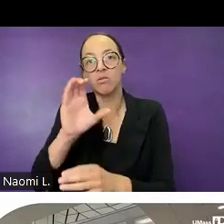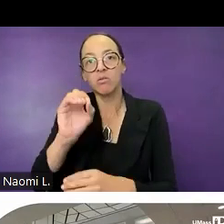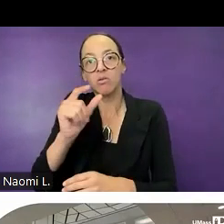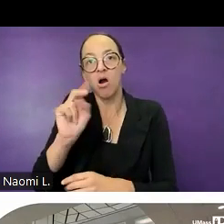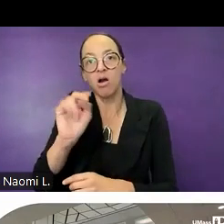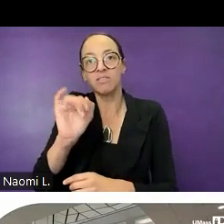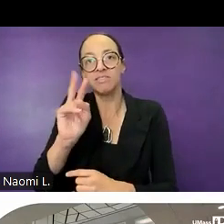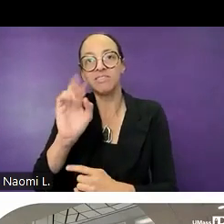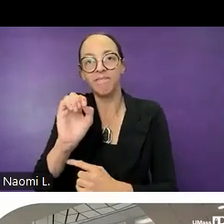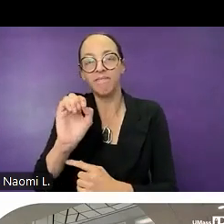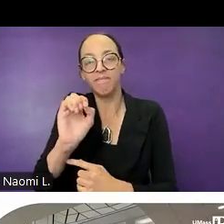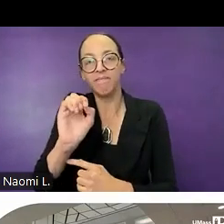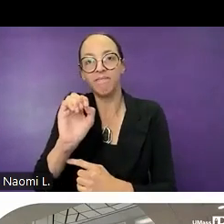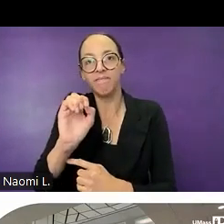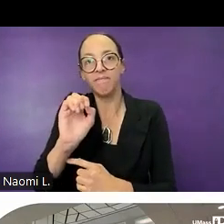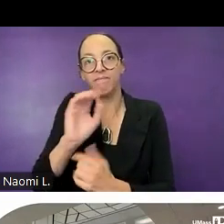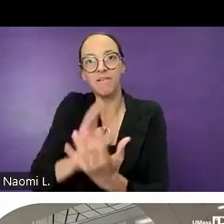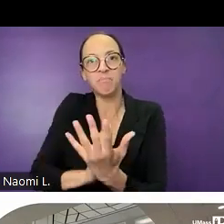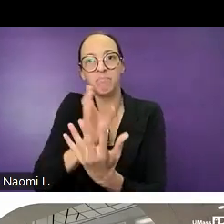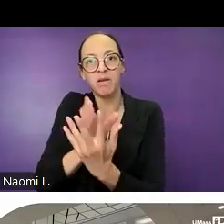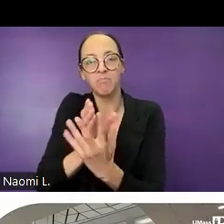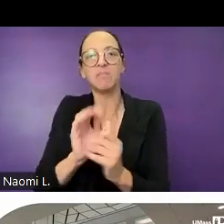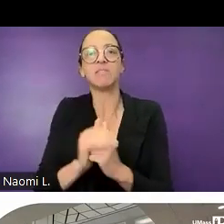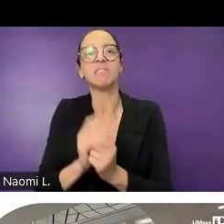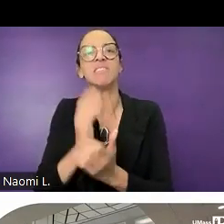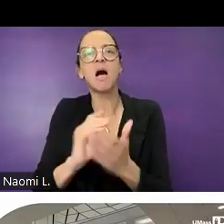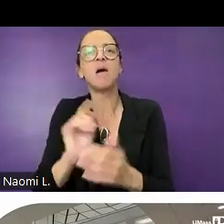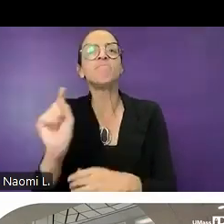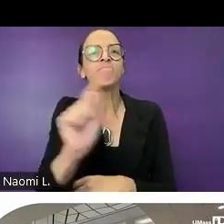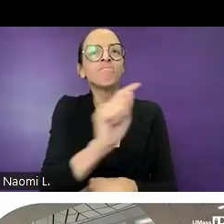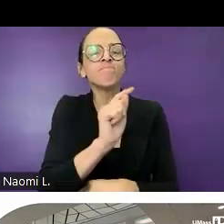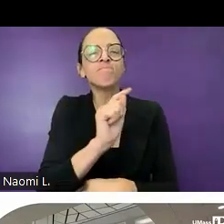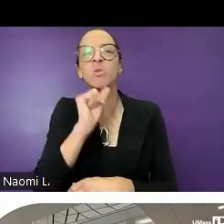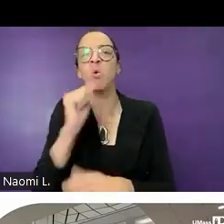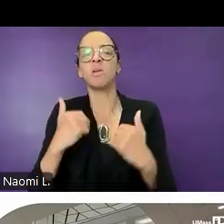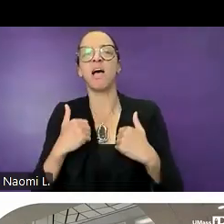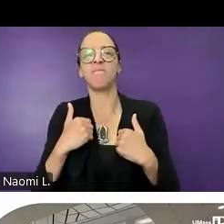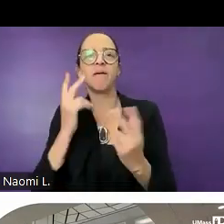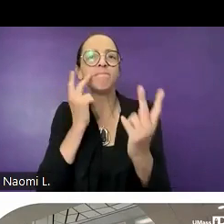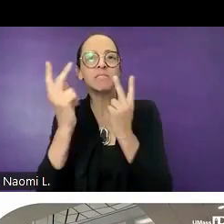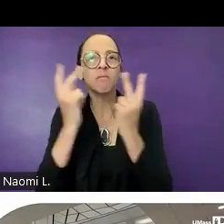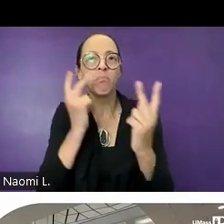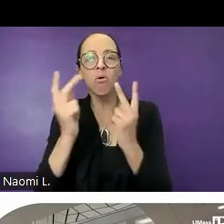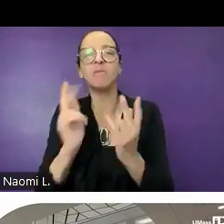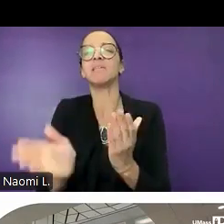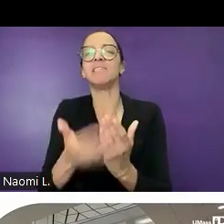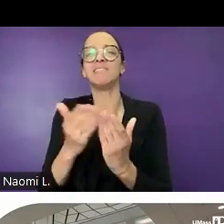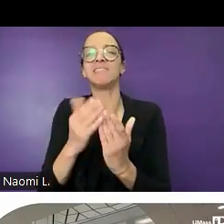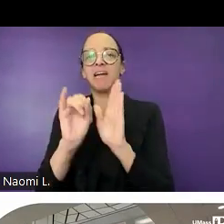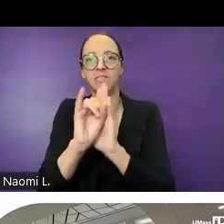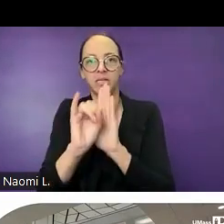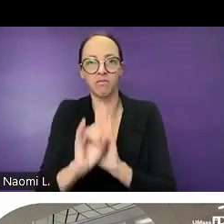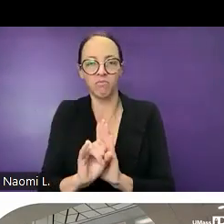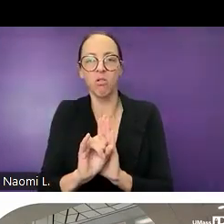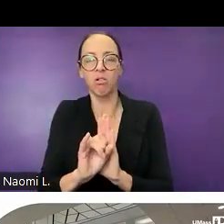no visible or easily identifiable care management or care advocacy points of contact that could help